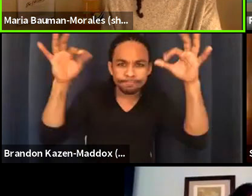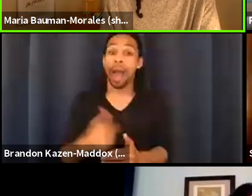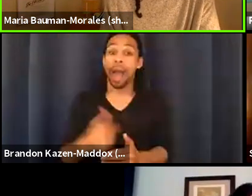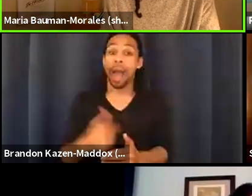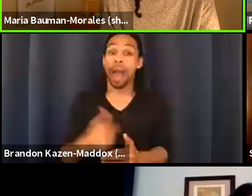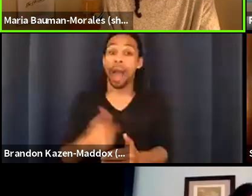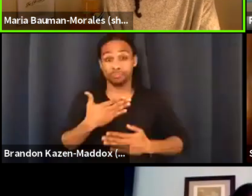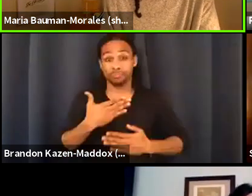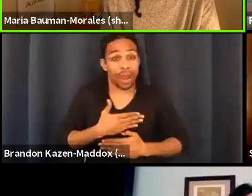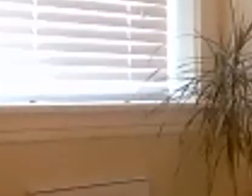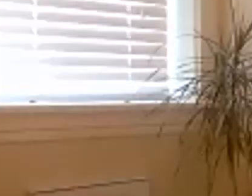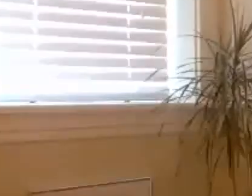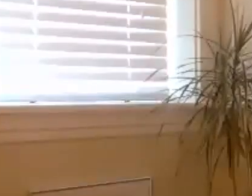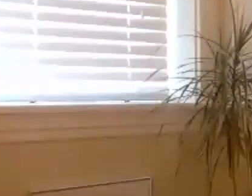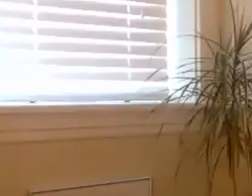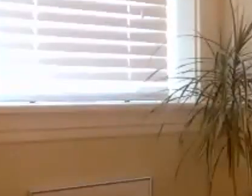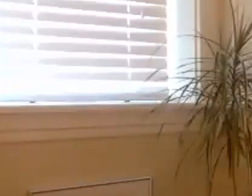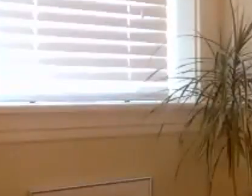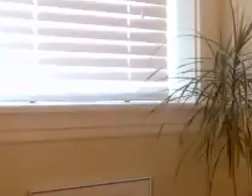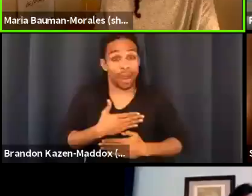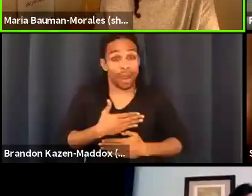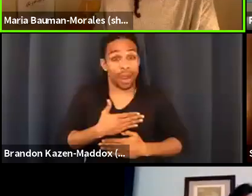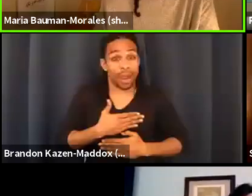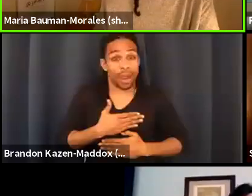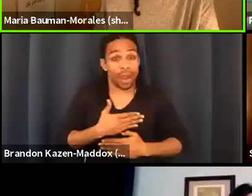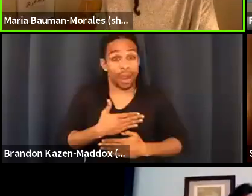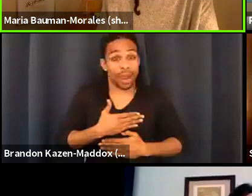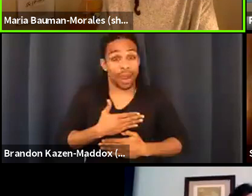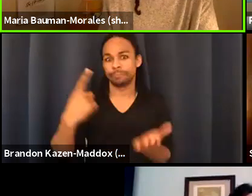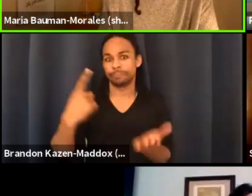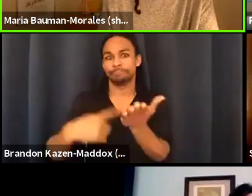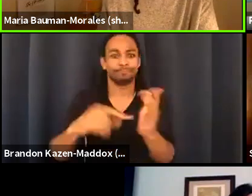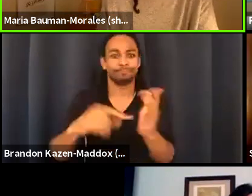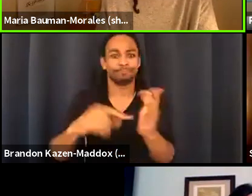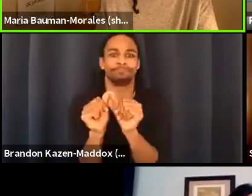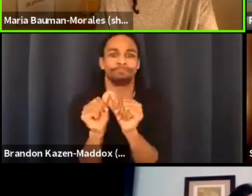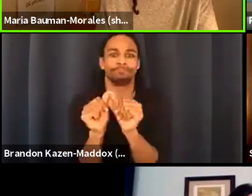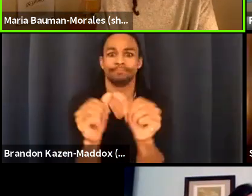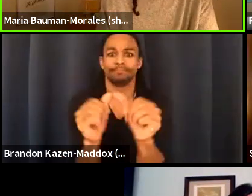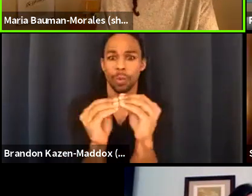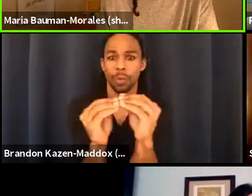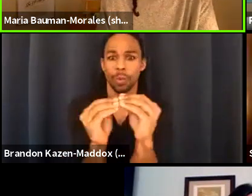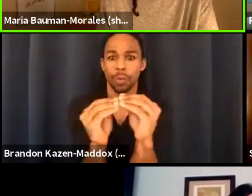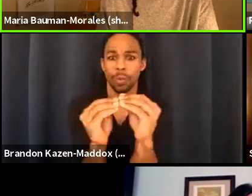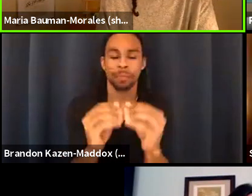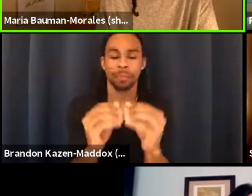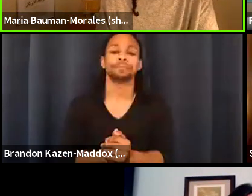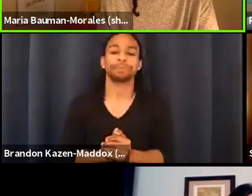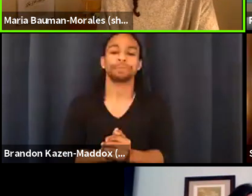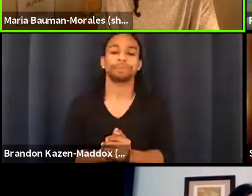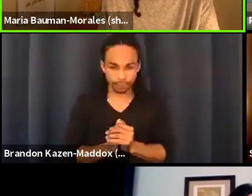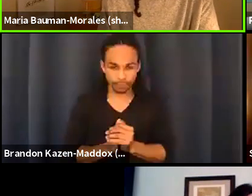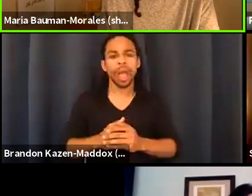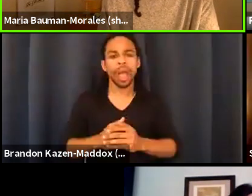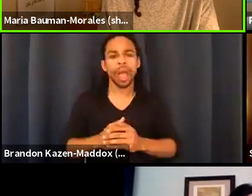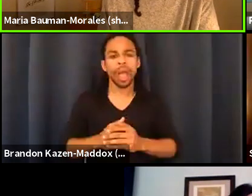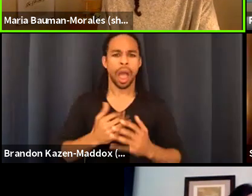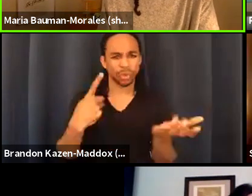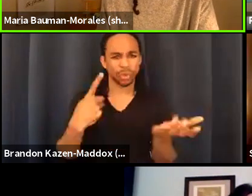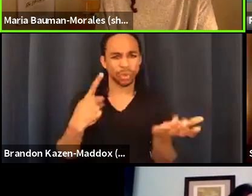I want to move towards the artist testimonials section. There's a whole section of the document that